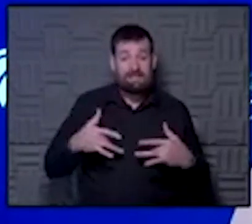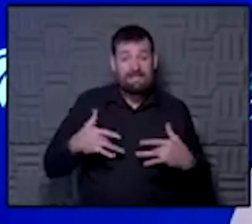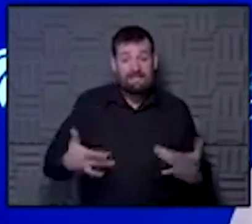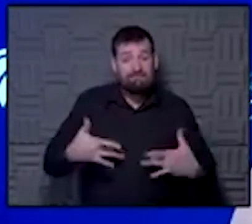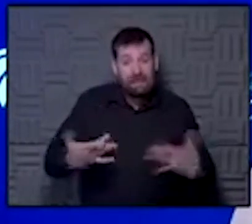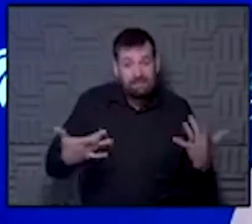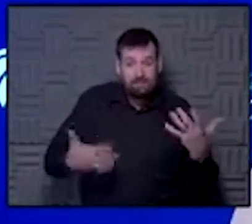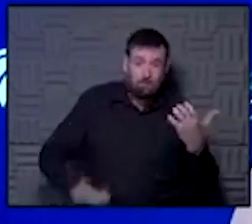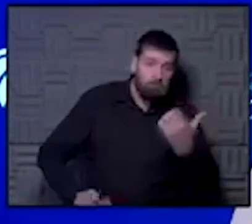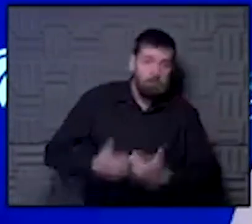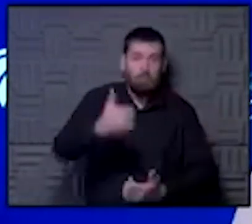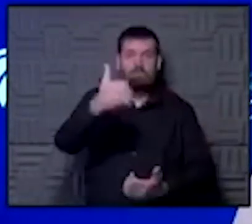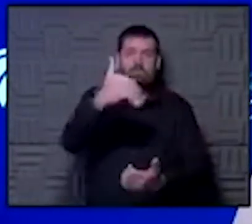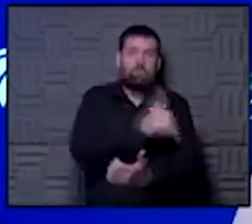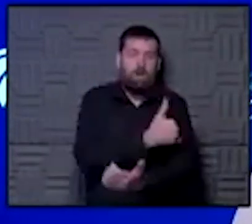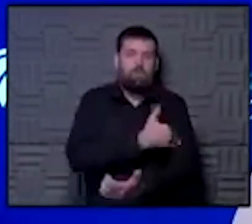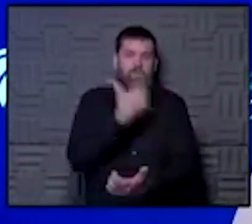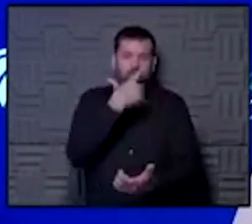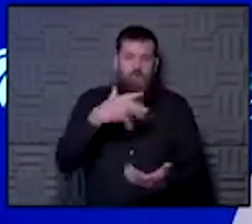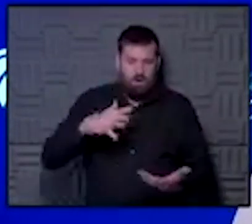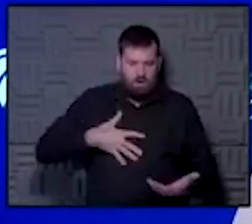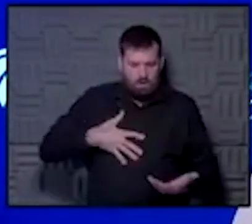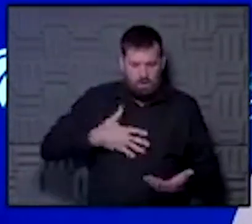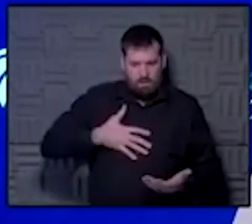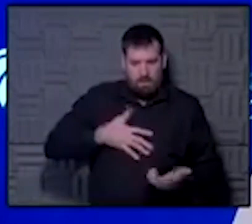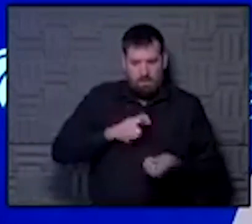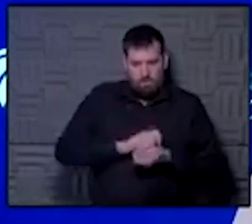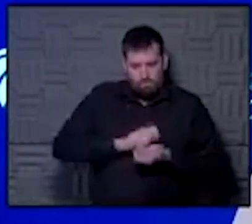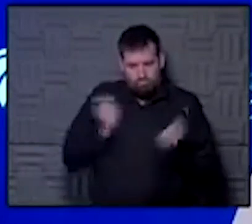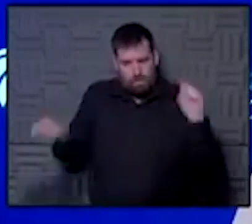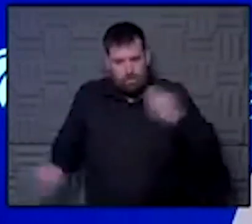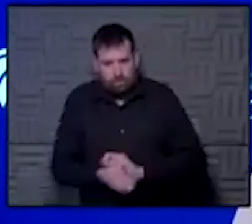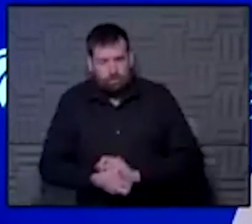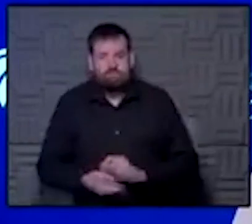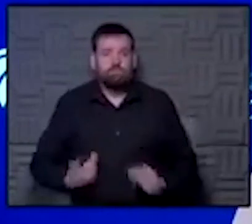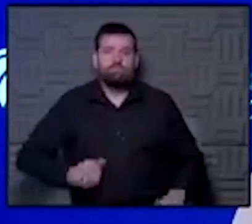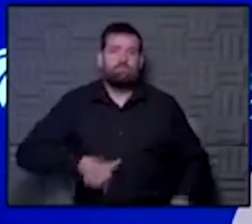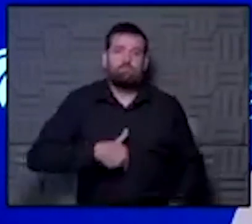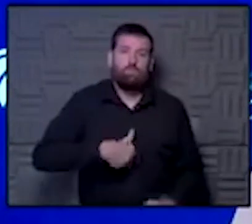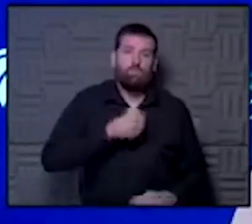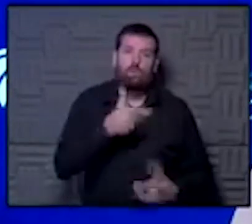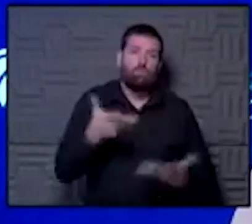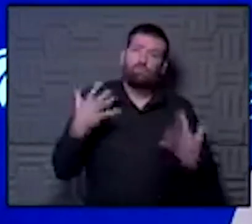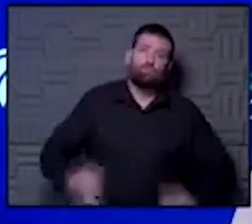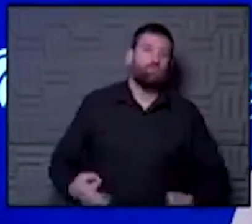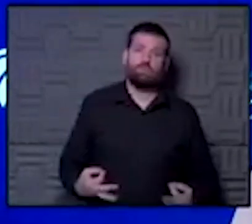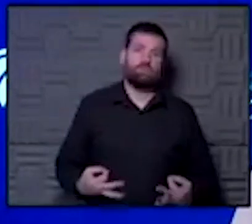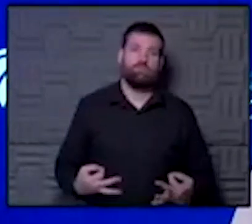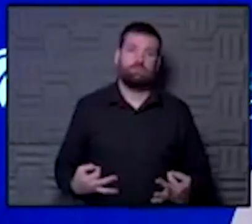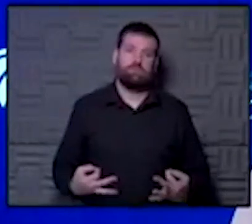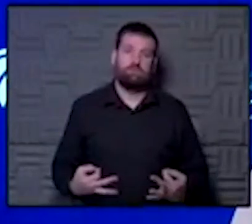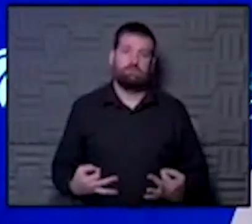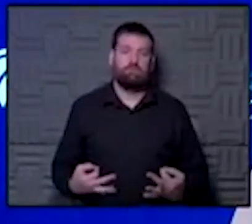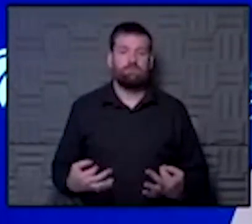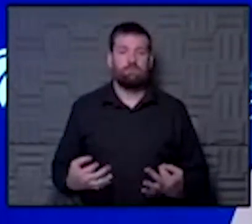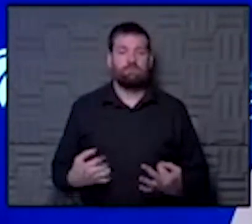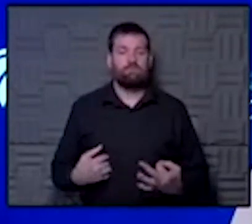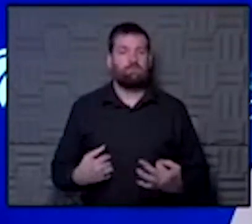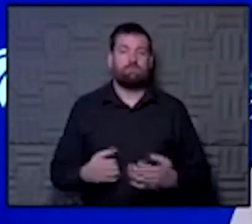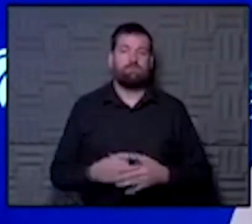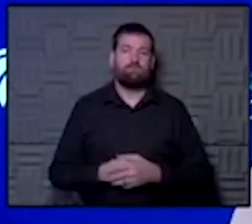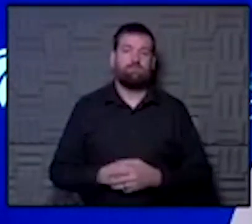to transform us, we would never choose. The events in our lives that have the most power to transform us, we would never